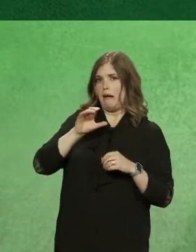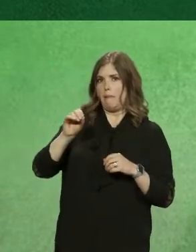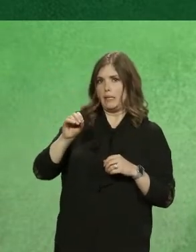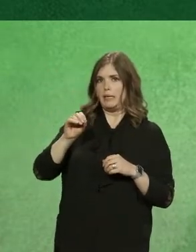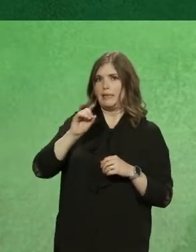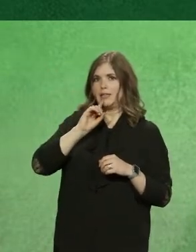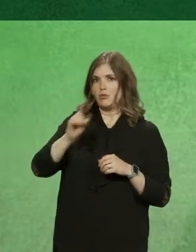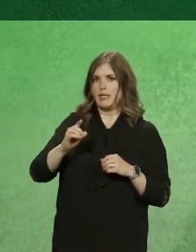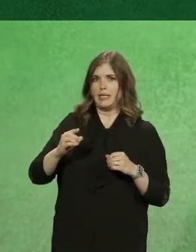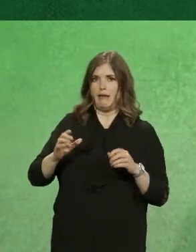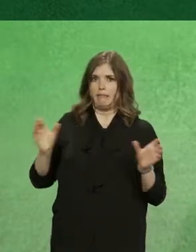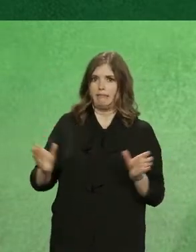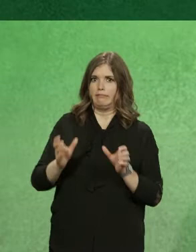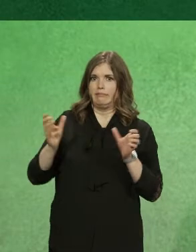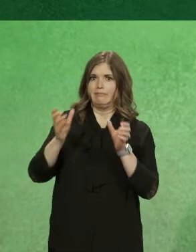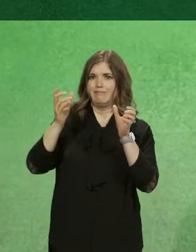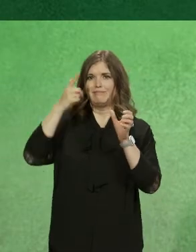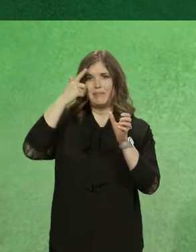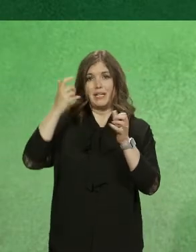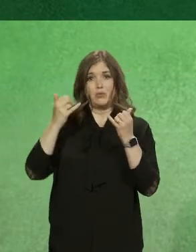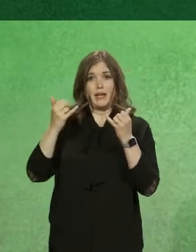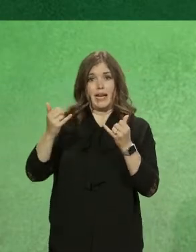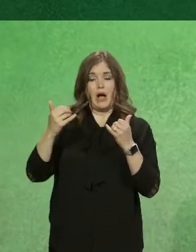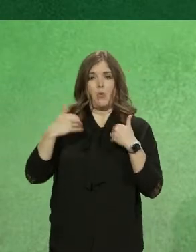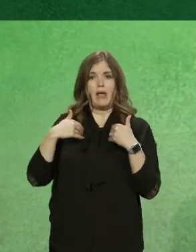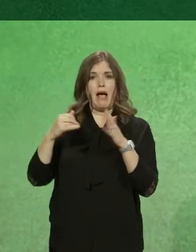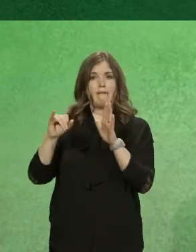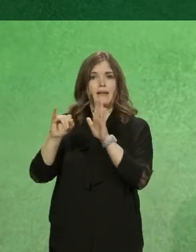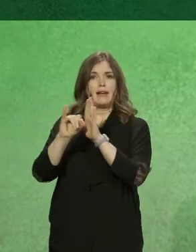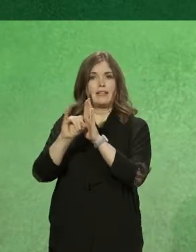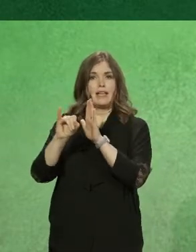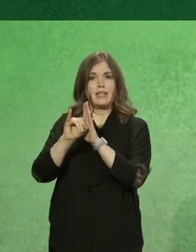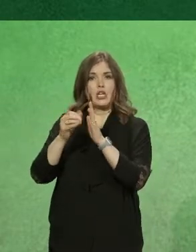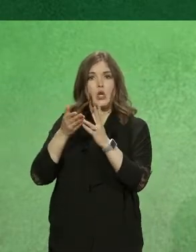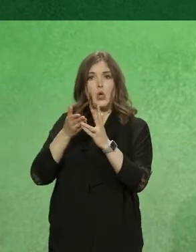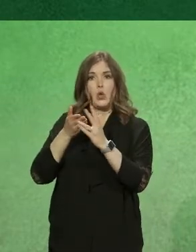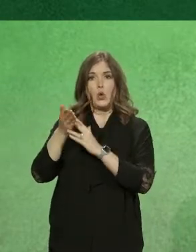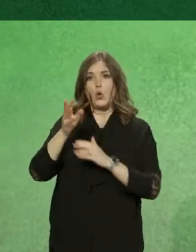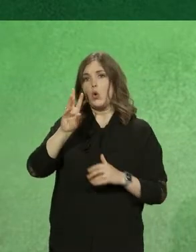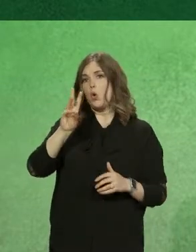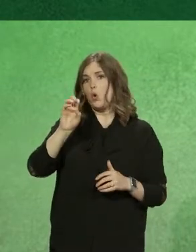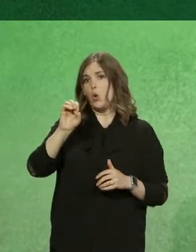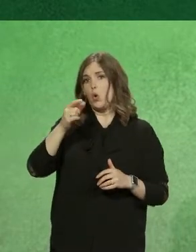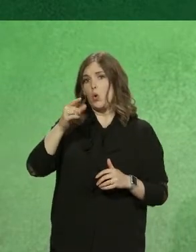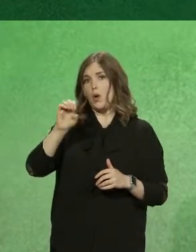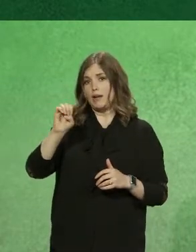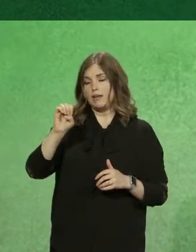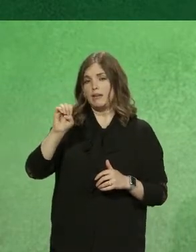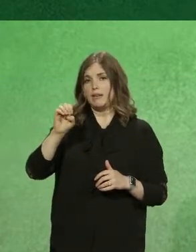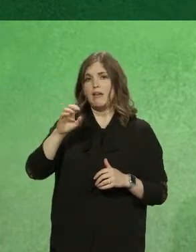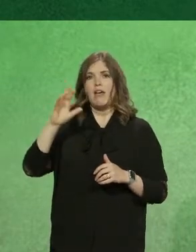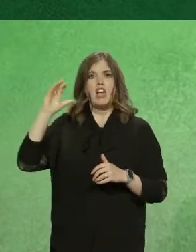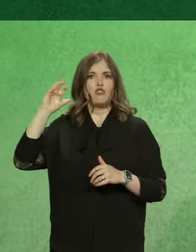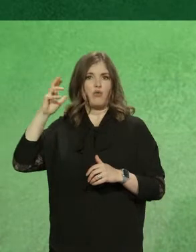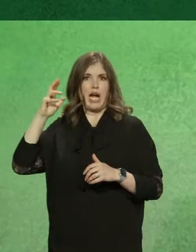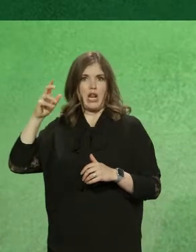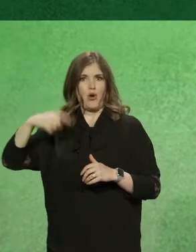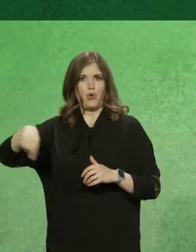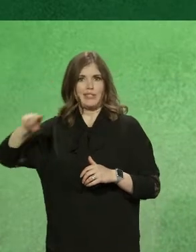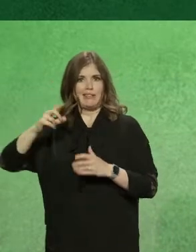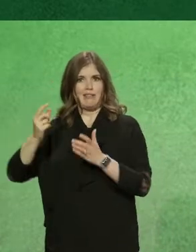because currently we have got an identity through Wege, and radios are talking about us